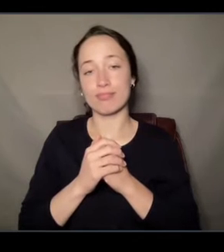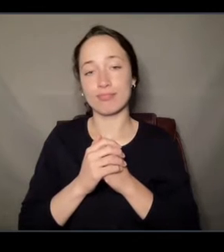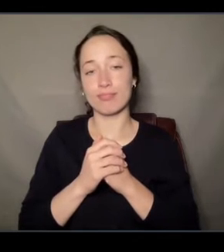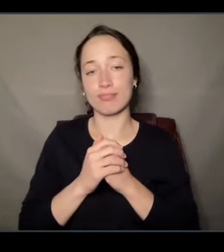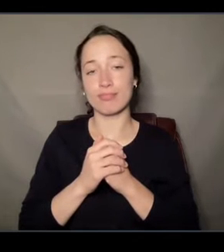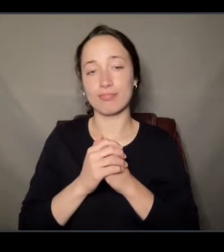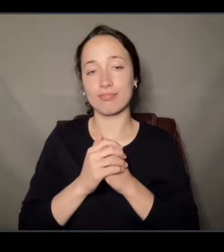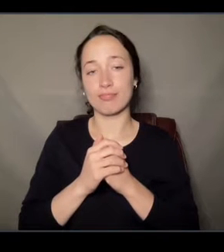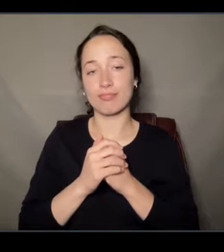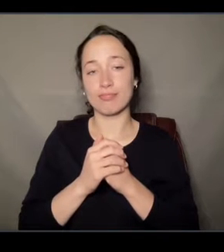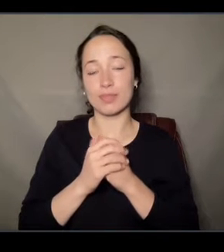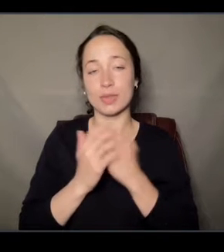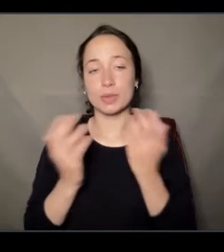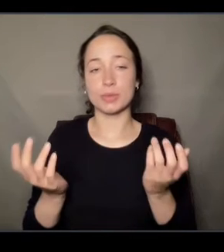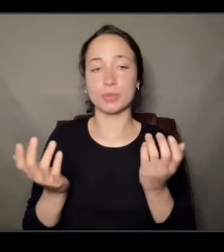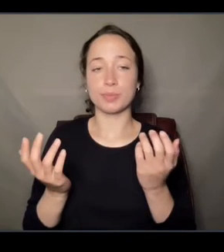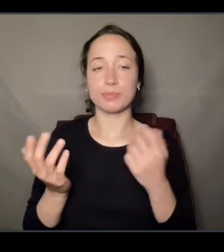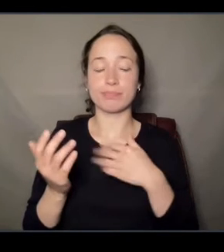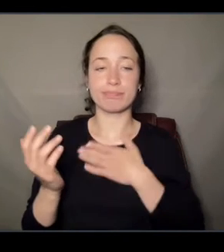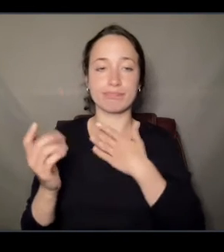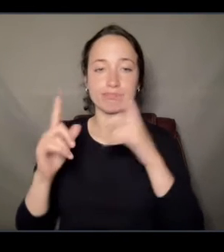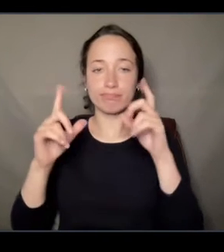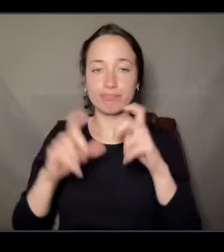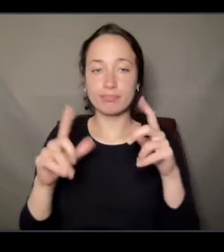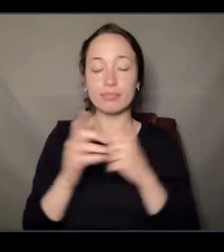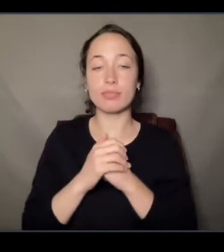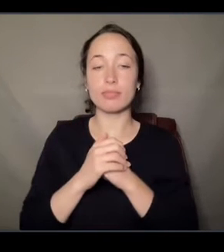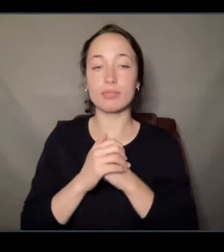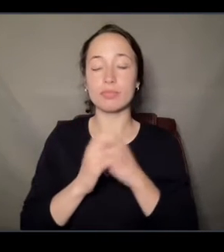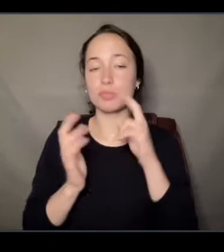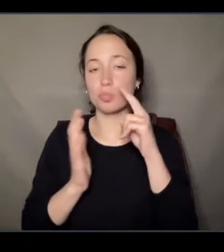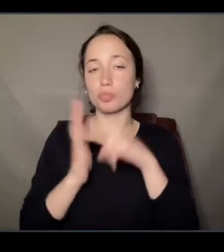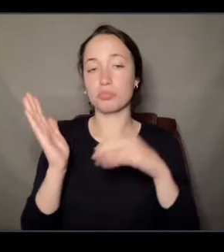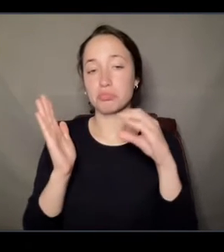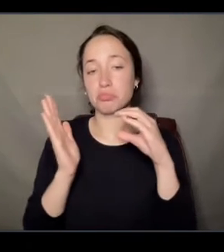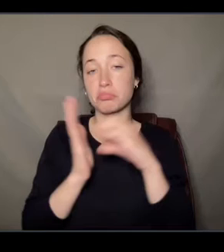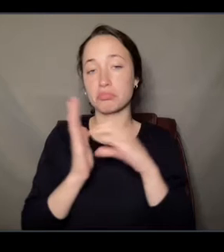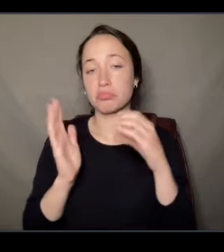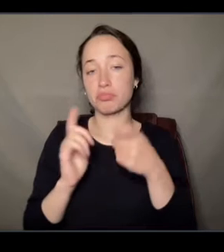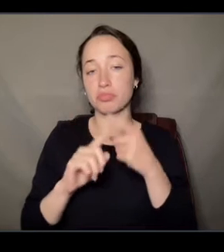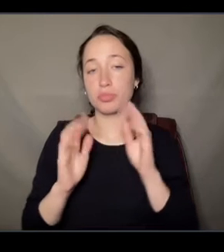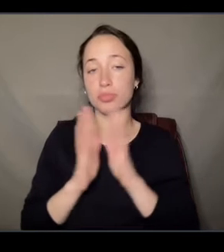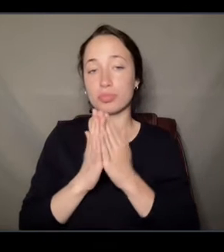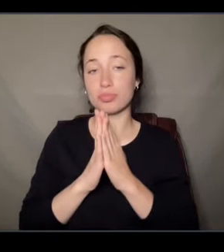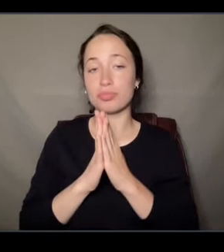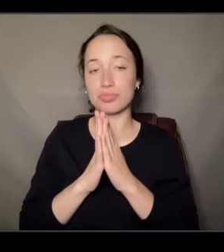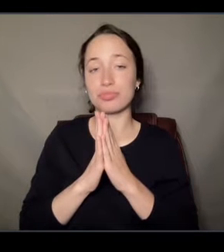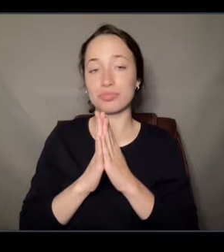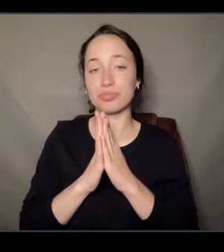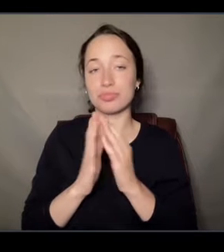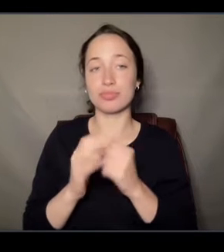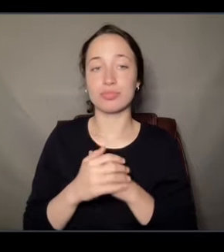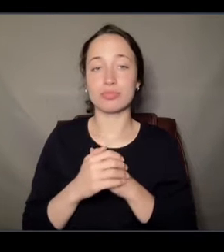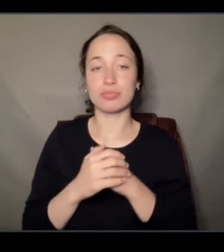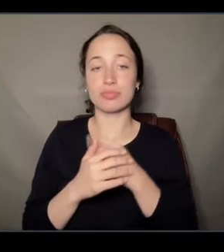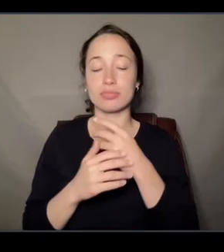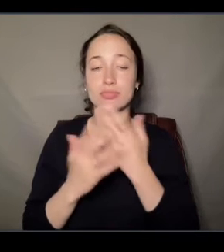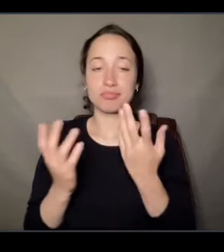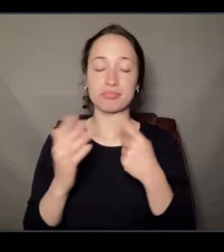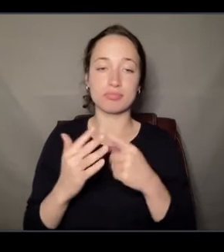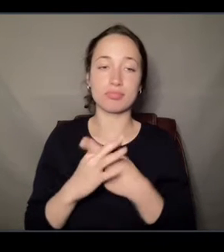from that photograph. So I'm really glad we took it. So I thought I'd read an excerpt from the book,